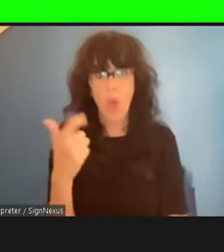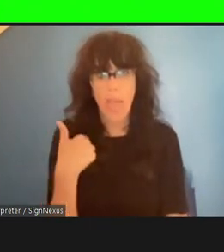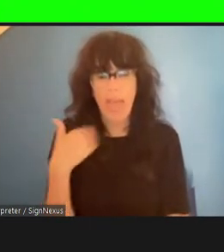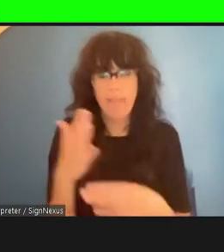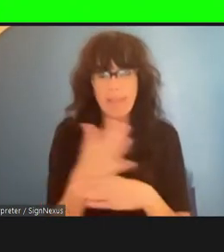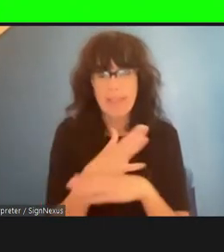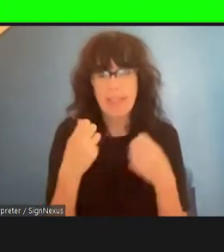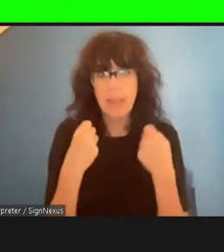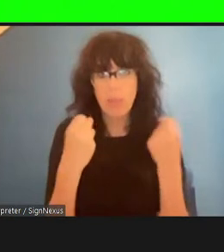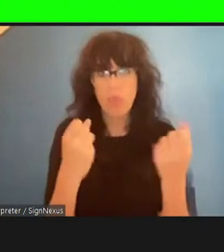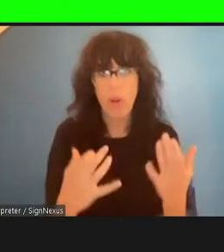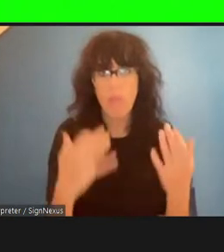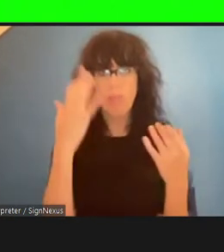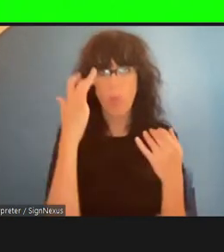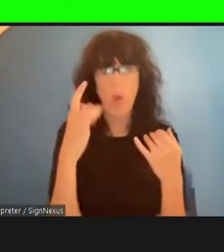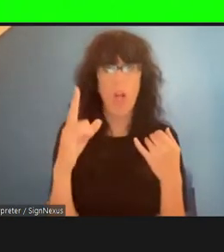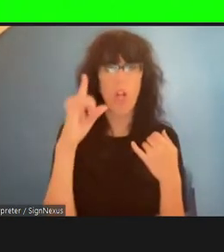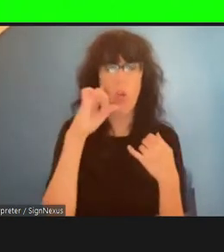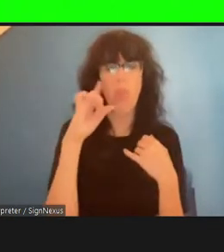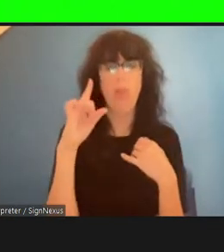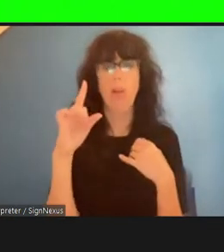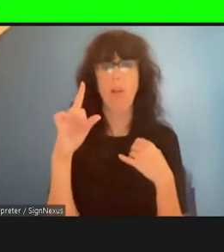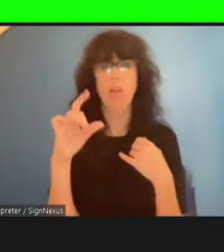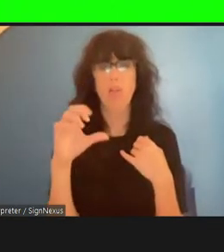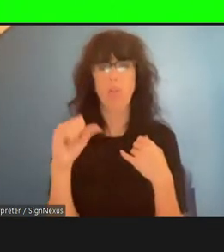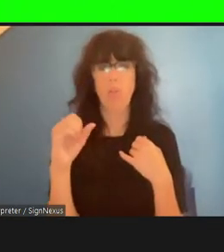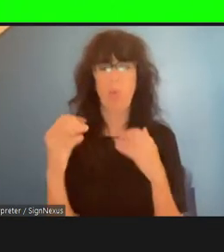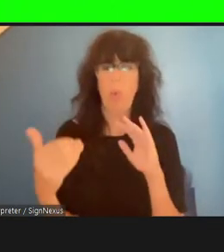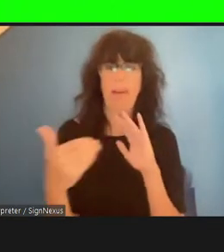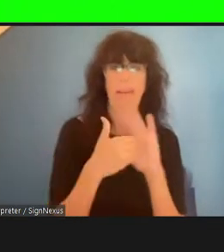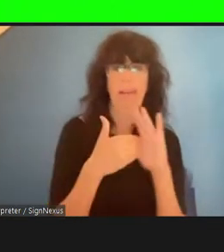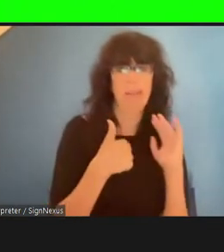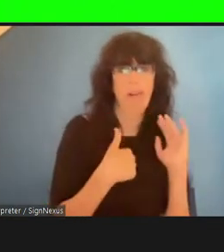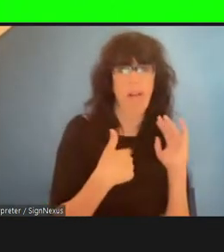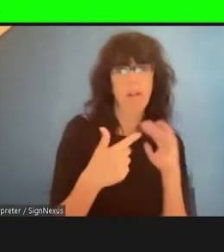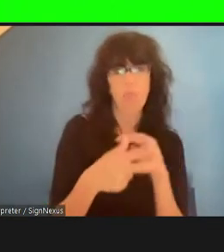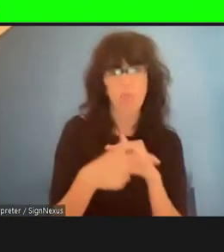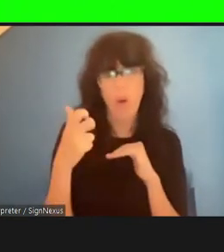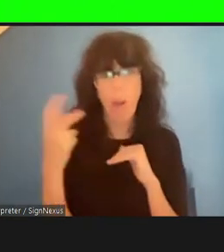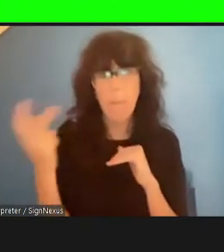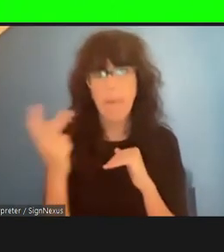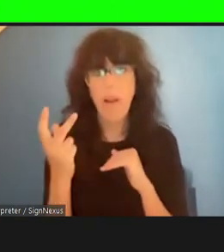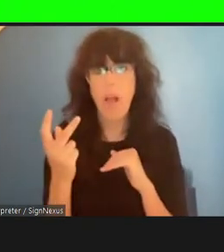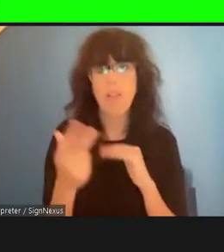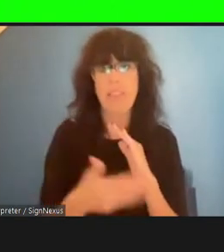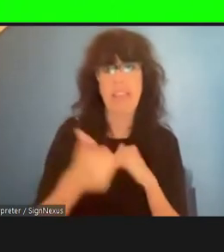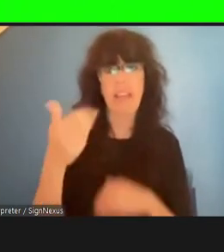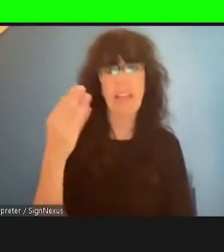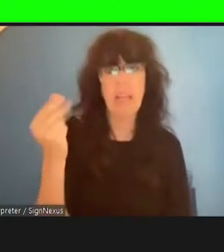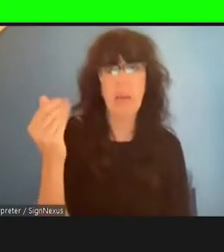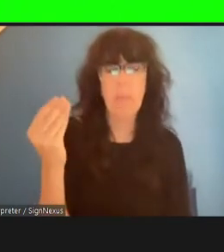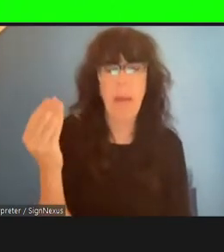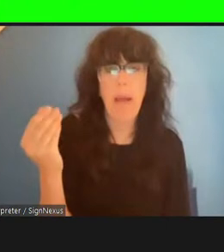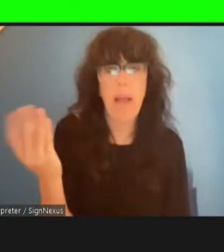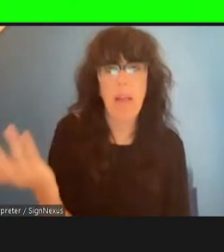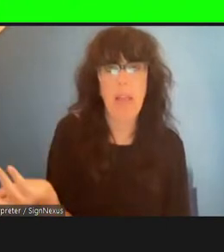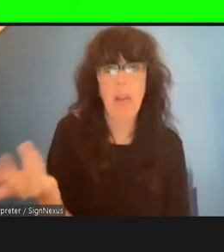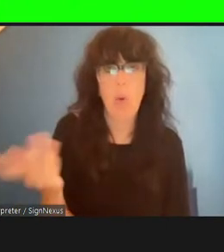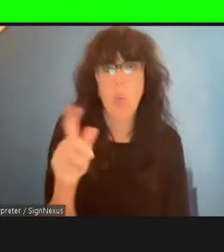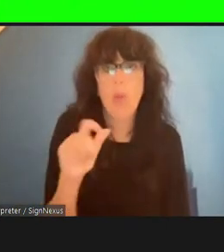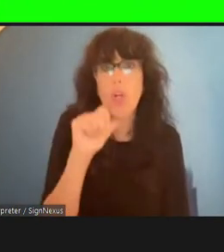you guys are so like you know into us uh robbing making money out of us we are not a sugar daddy for you